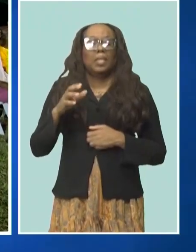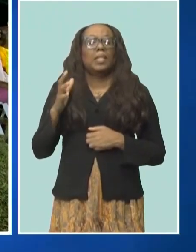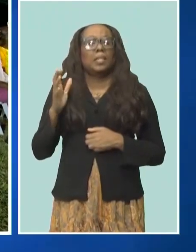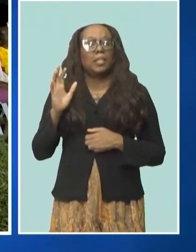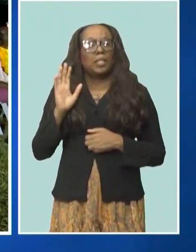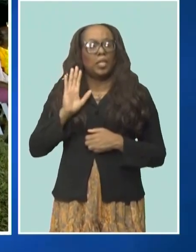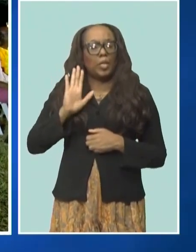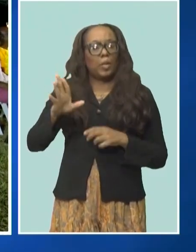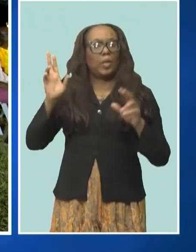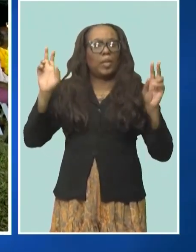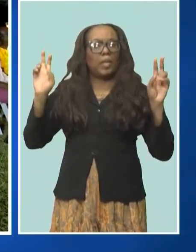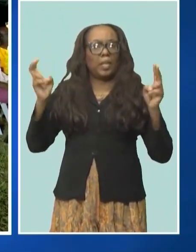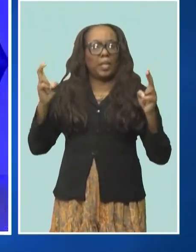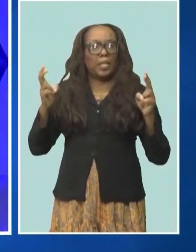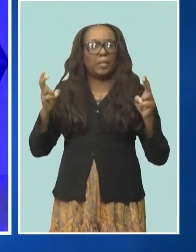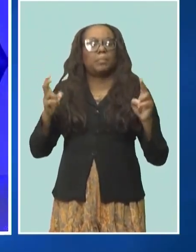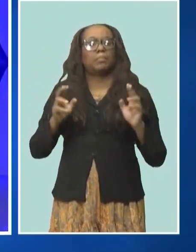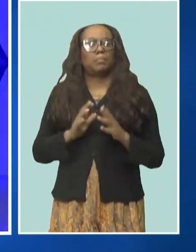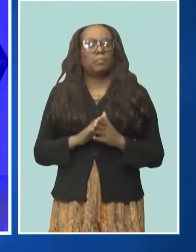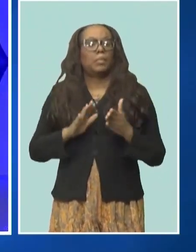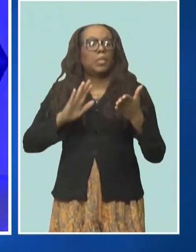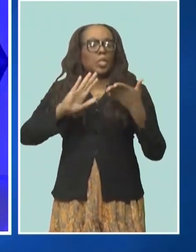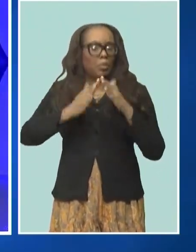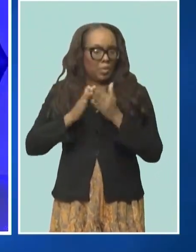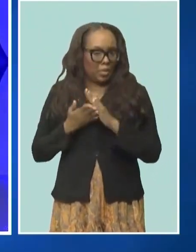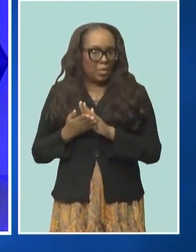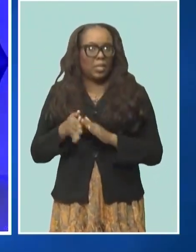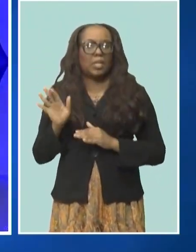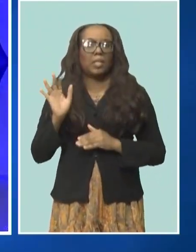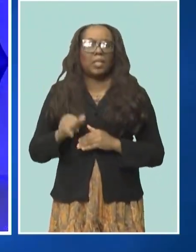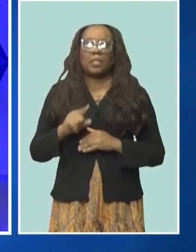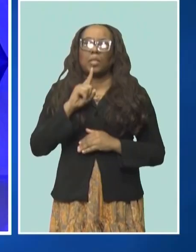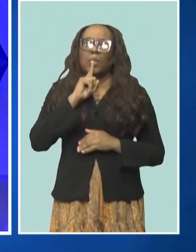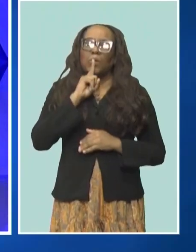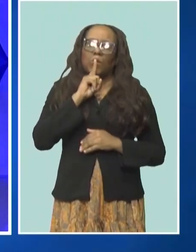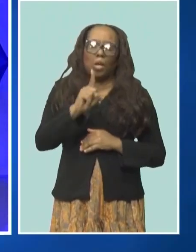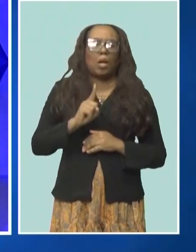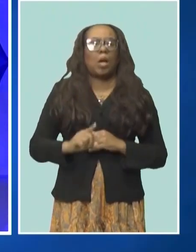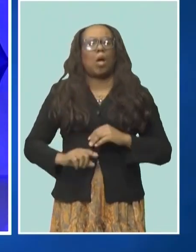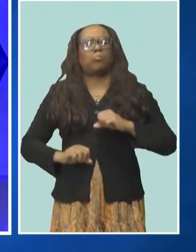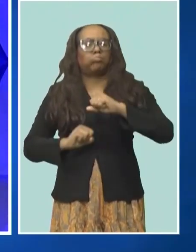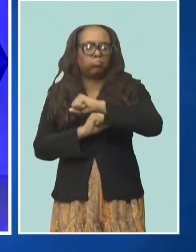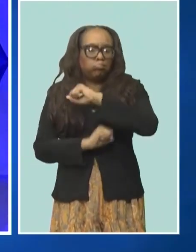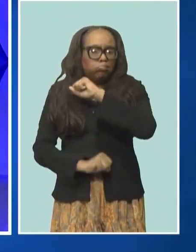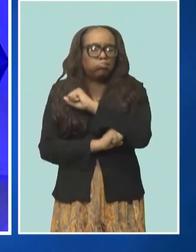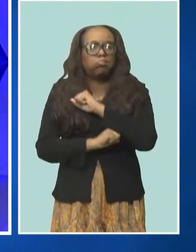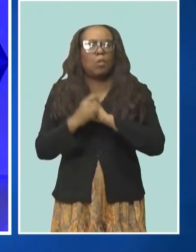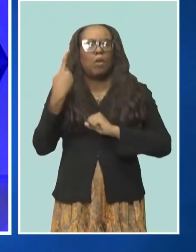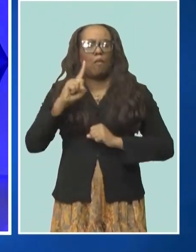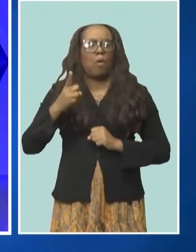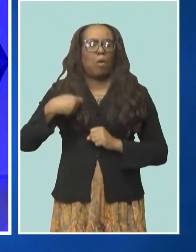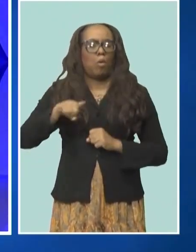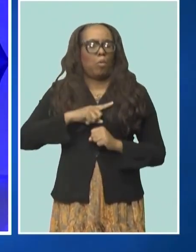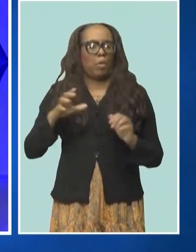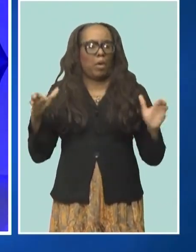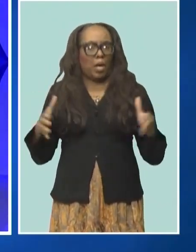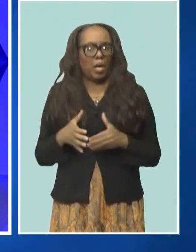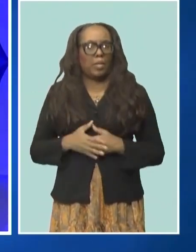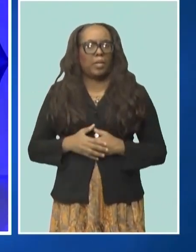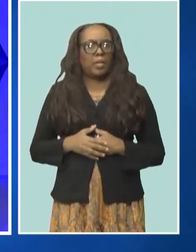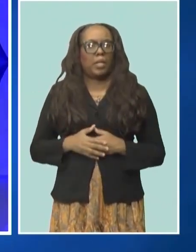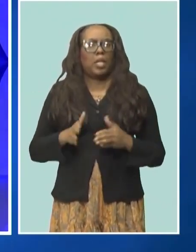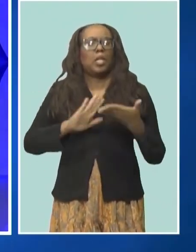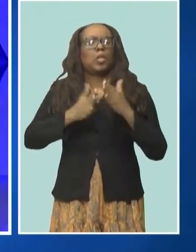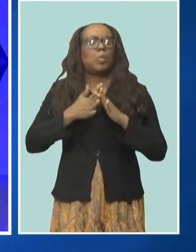that really and truly is really the frame, again, for regathering. The sense of community